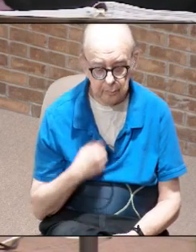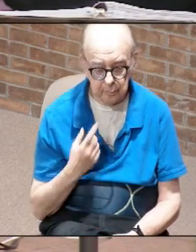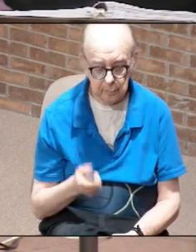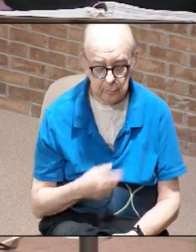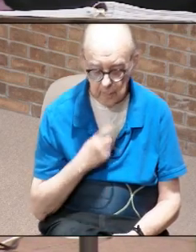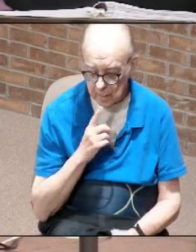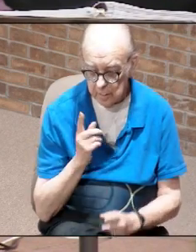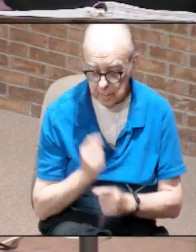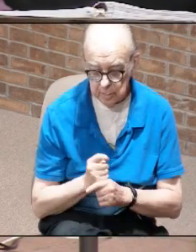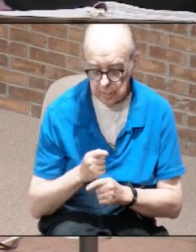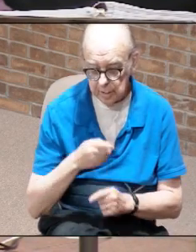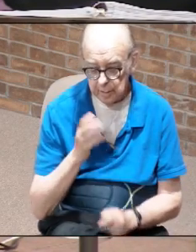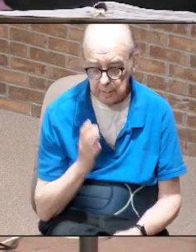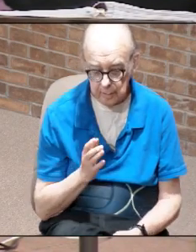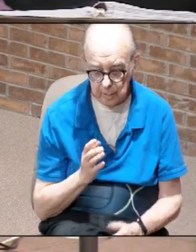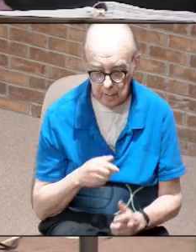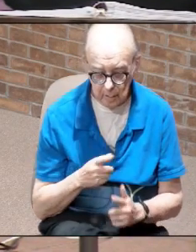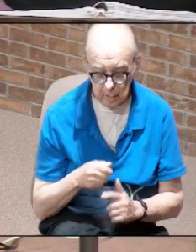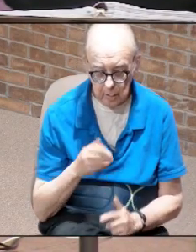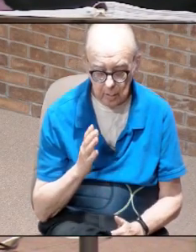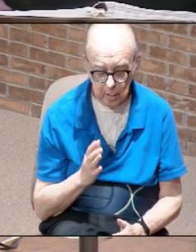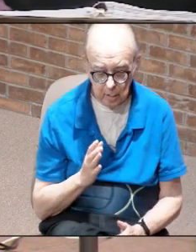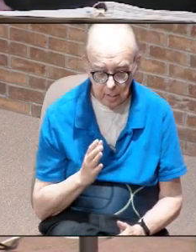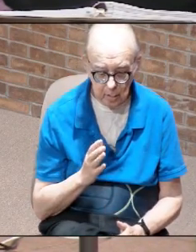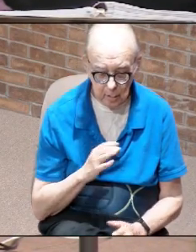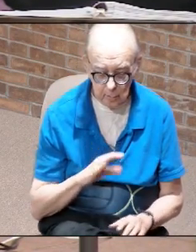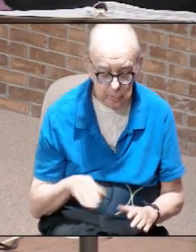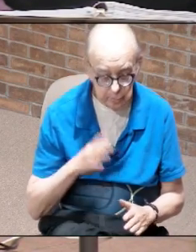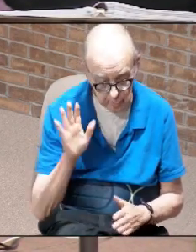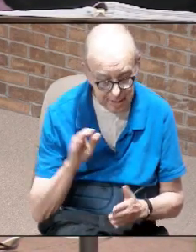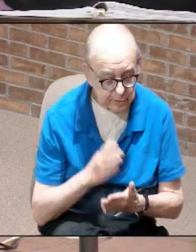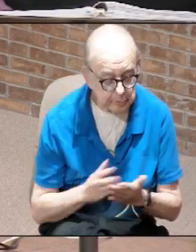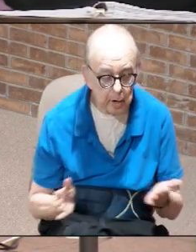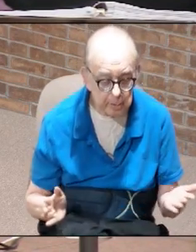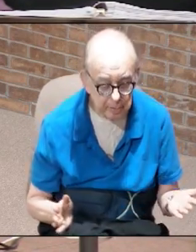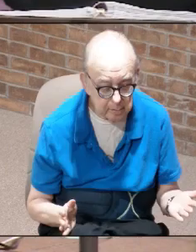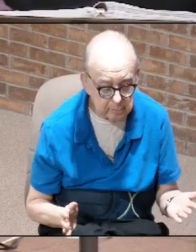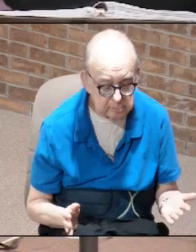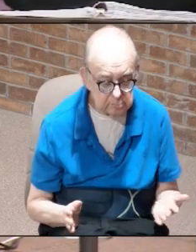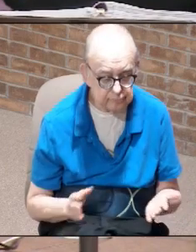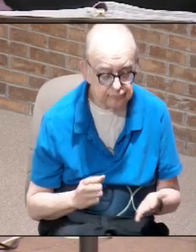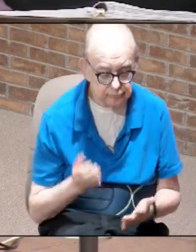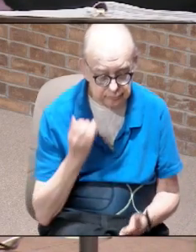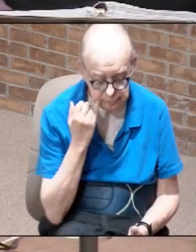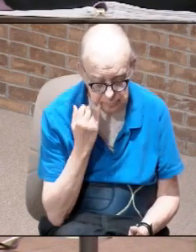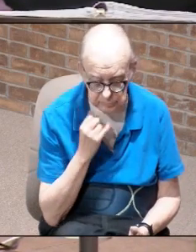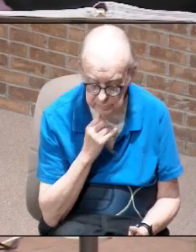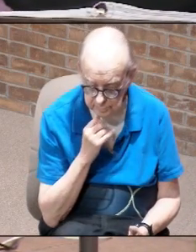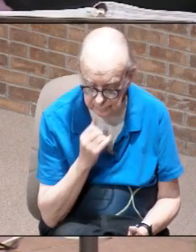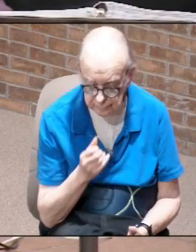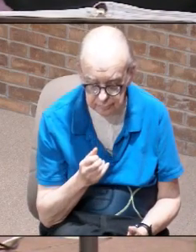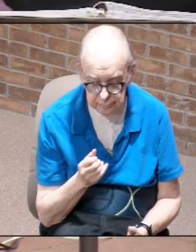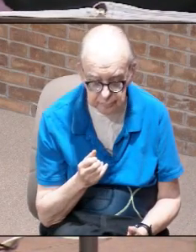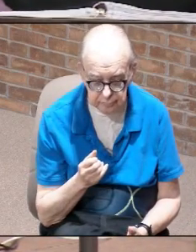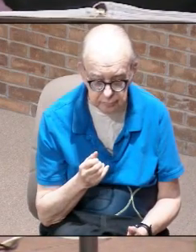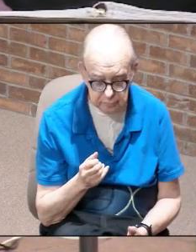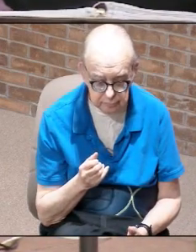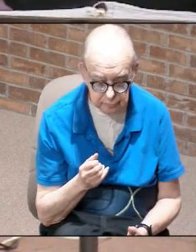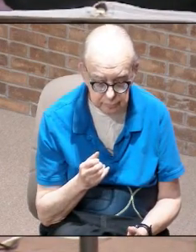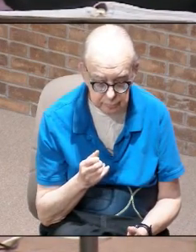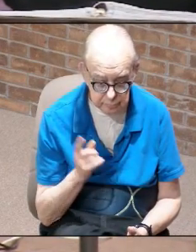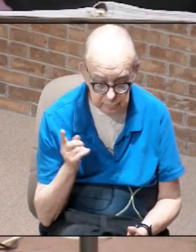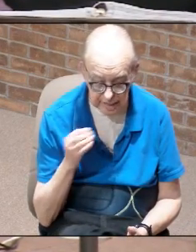I truly trust God, then God will do his part. If he doesn't, he